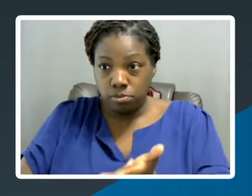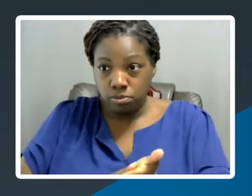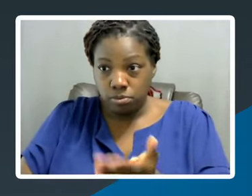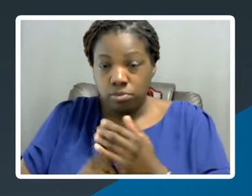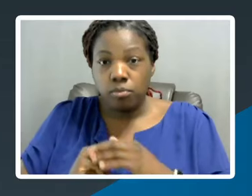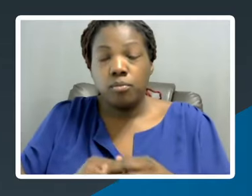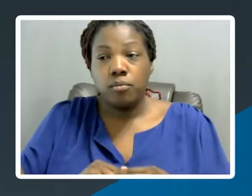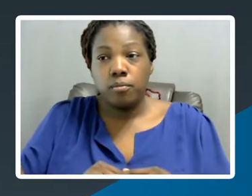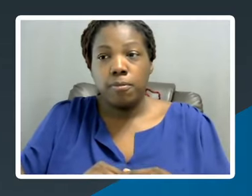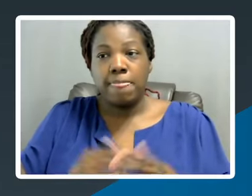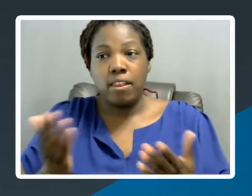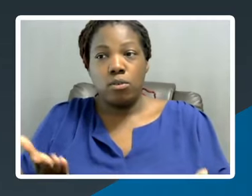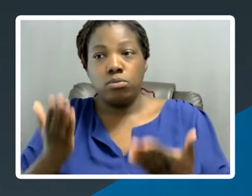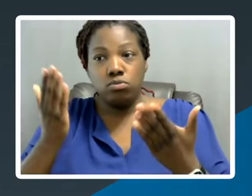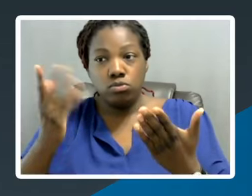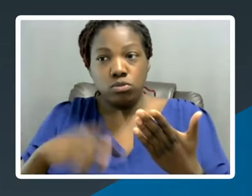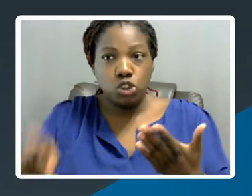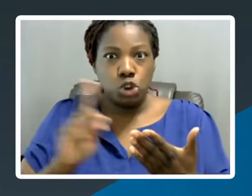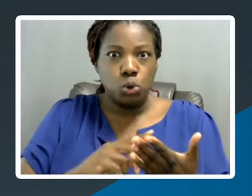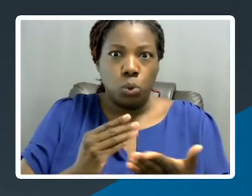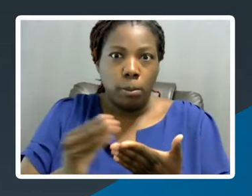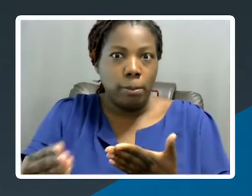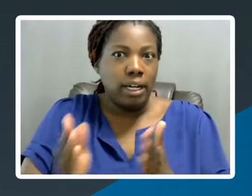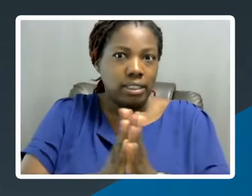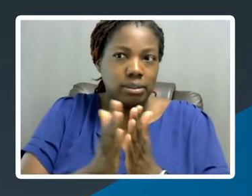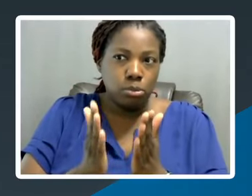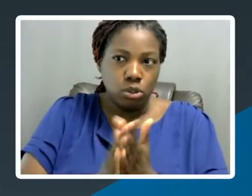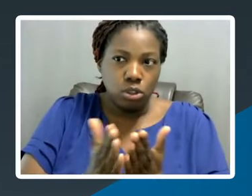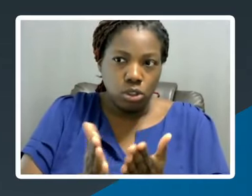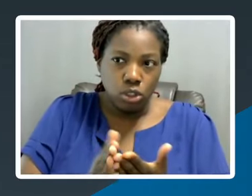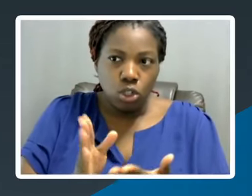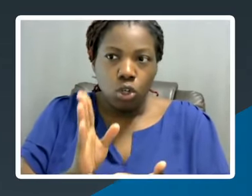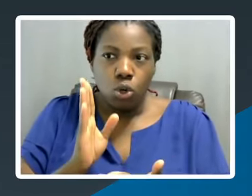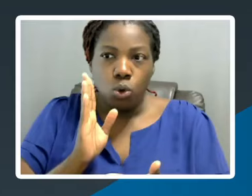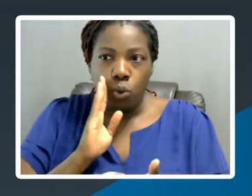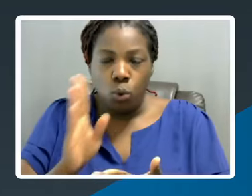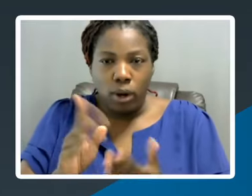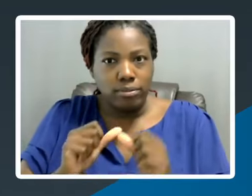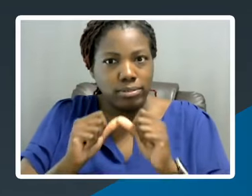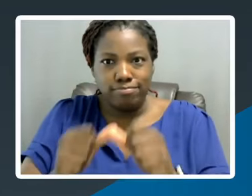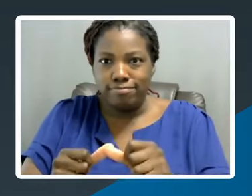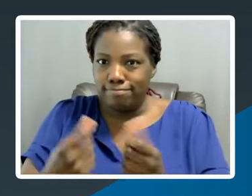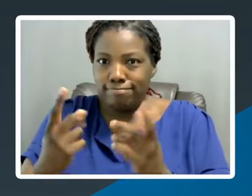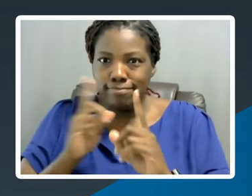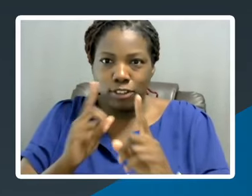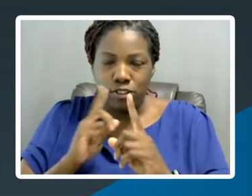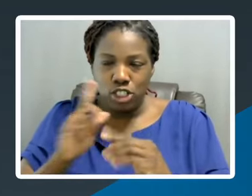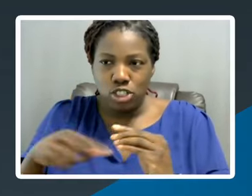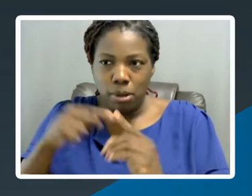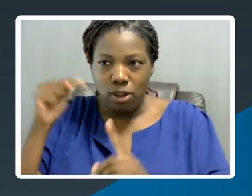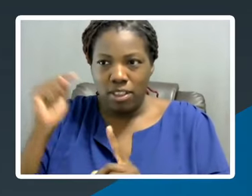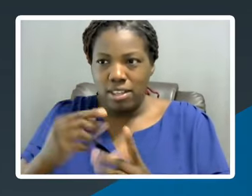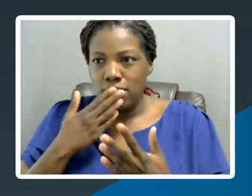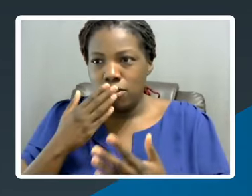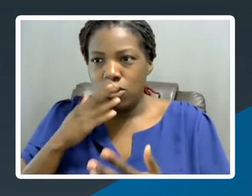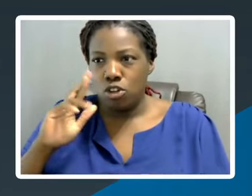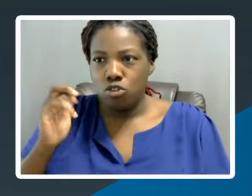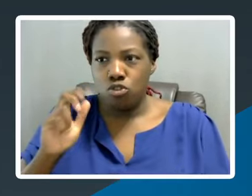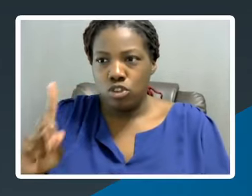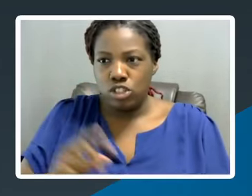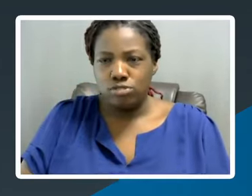highly recommend that you pick up his book, and we're going to have to keep talking about this issue in more depth. So thank you, Richard, for joining us. Wait, thank you so much. It's been such a